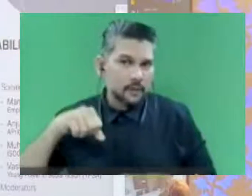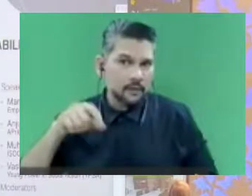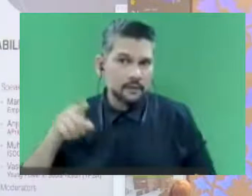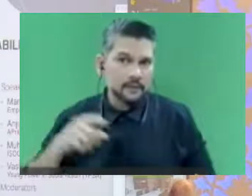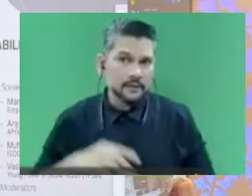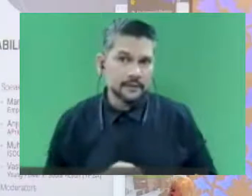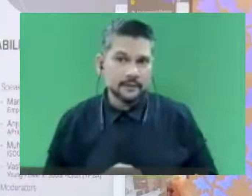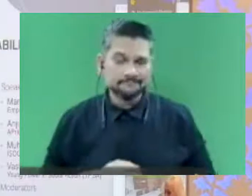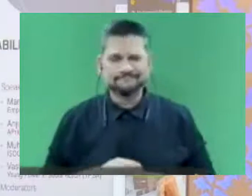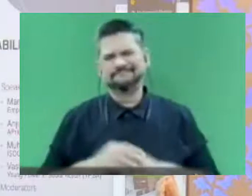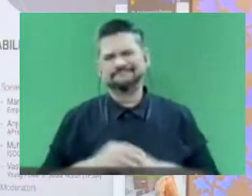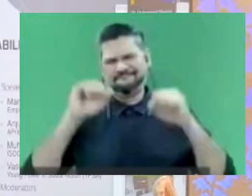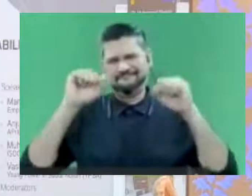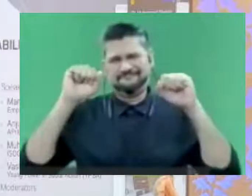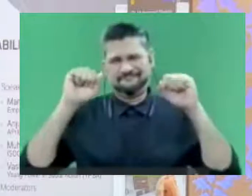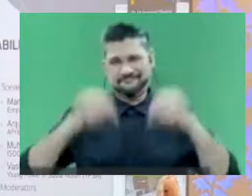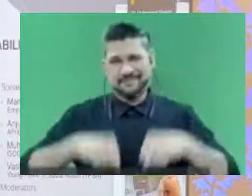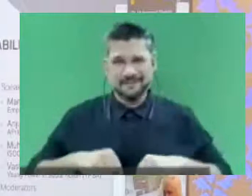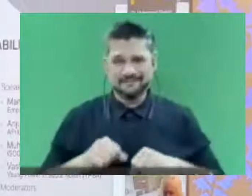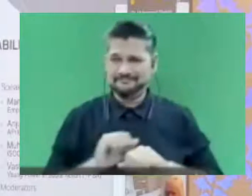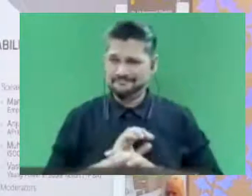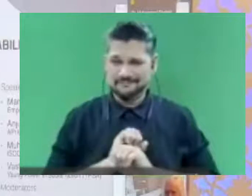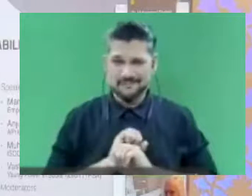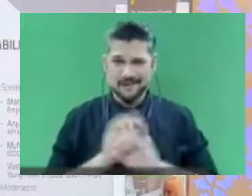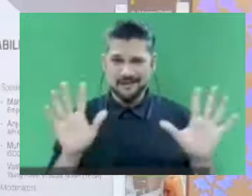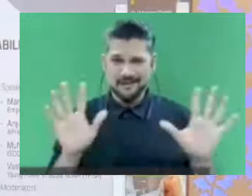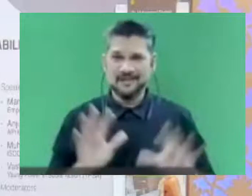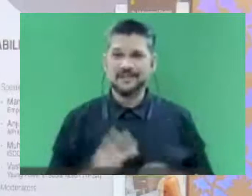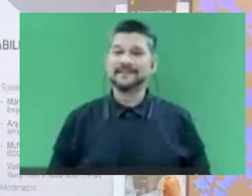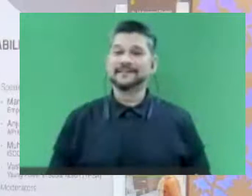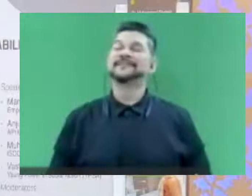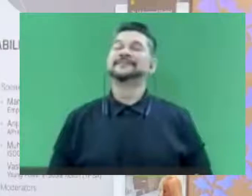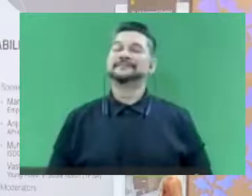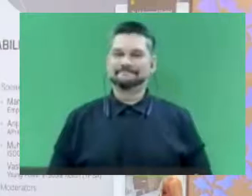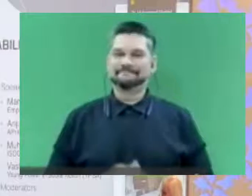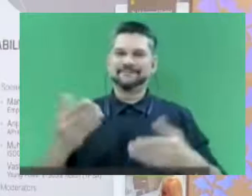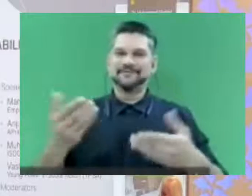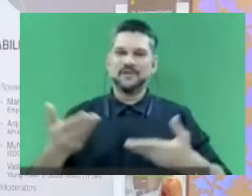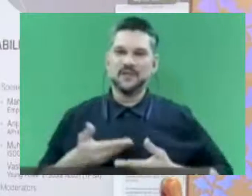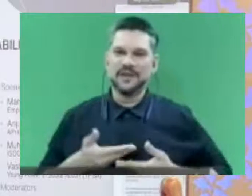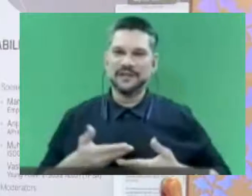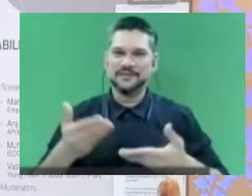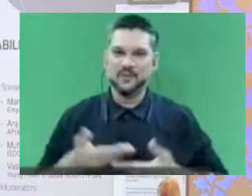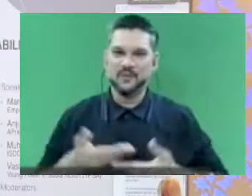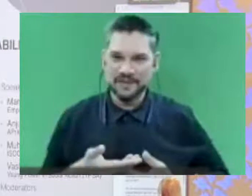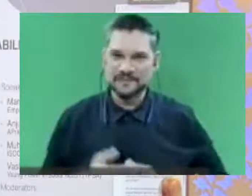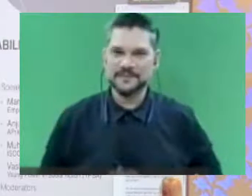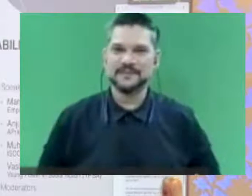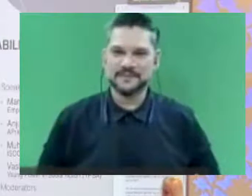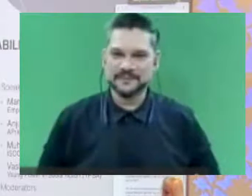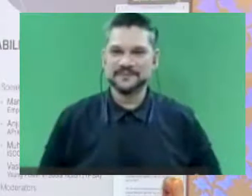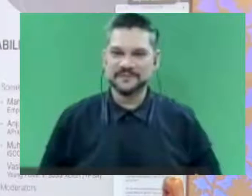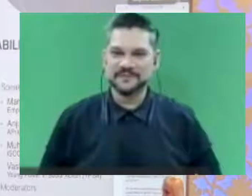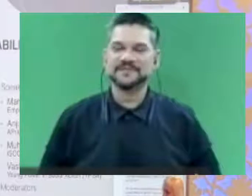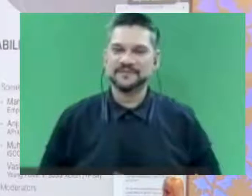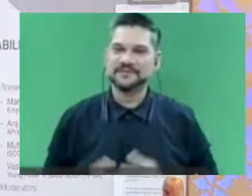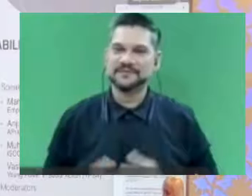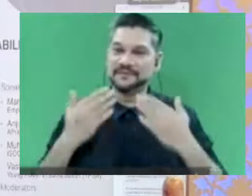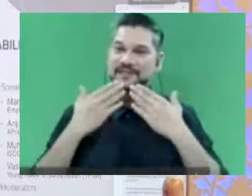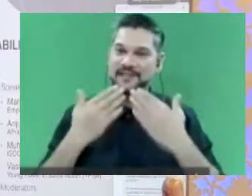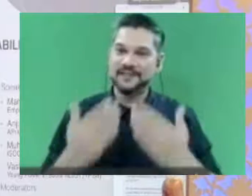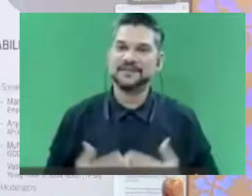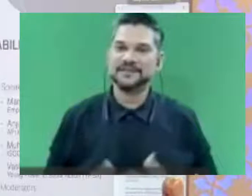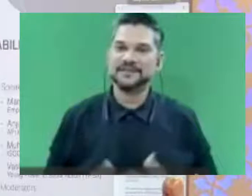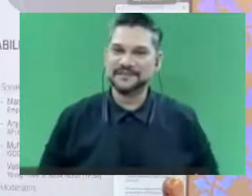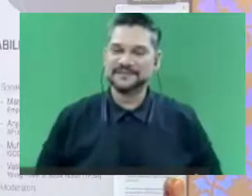Perfectly, Gunela. Oh, excellent. Okay, welcome. Welcome to this session. Thank you. Thank you. And I